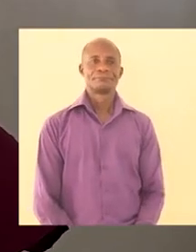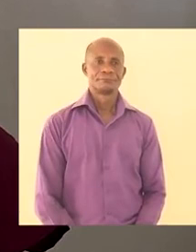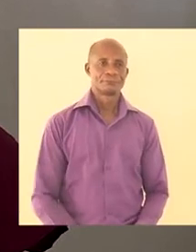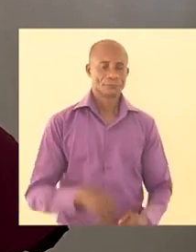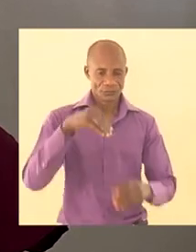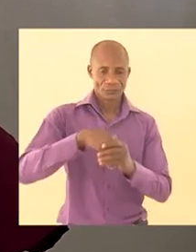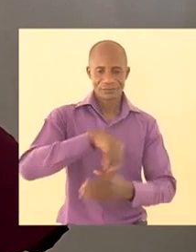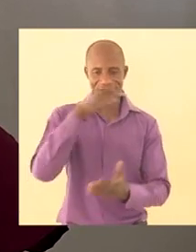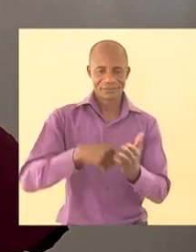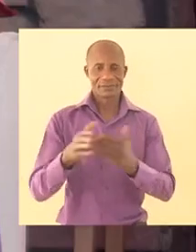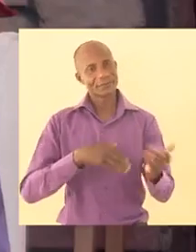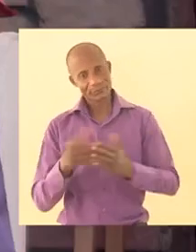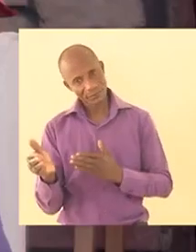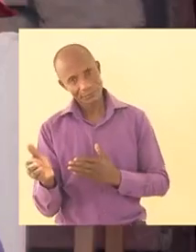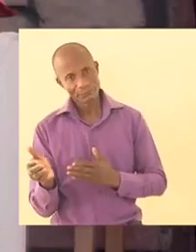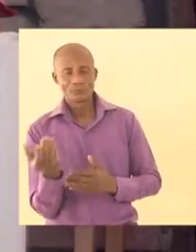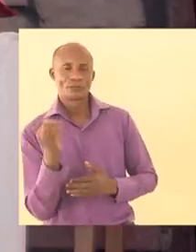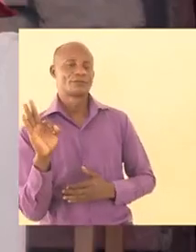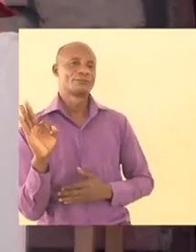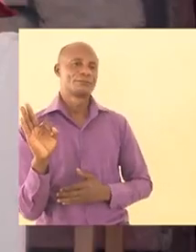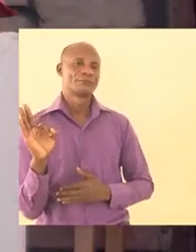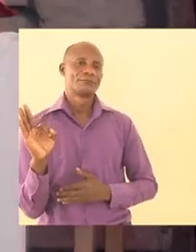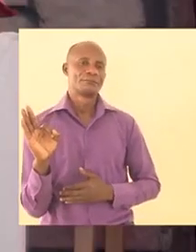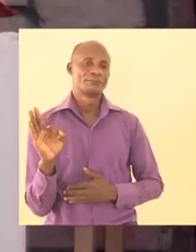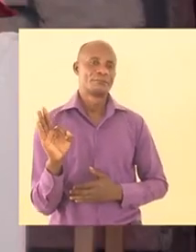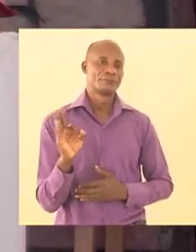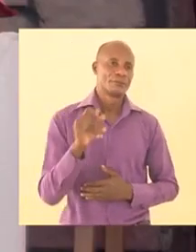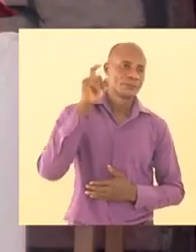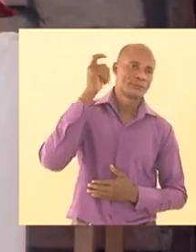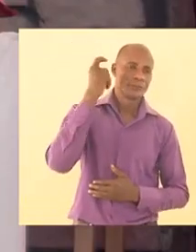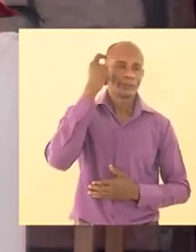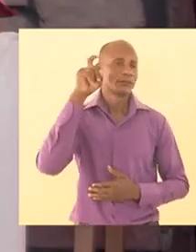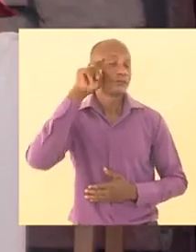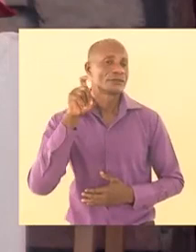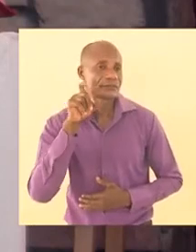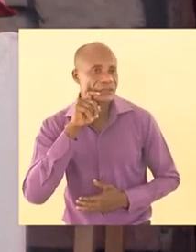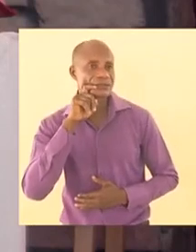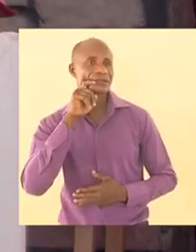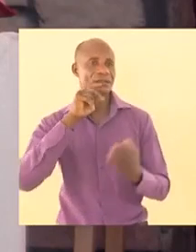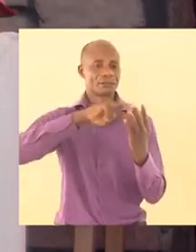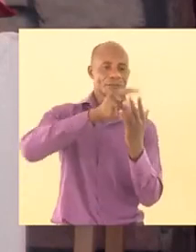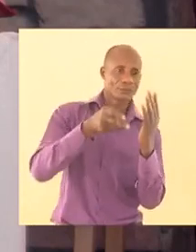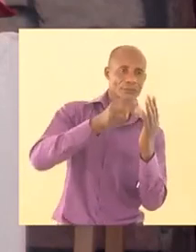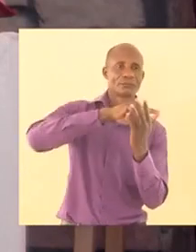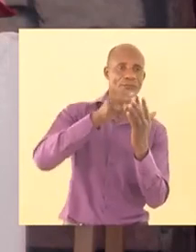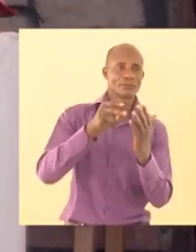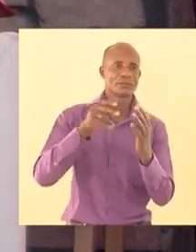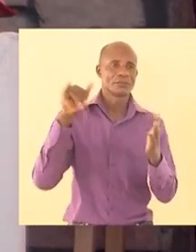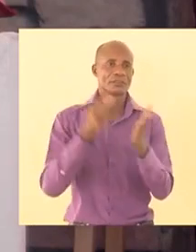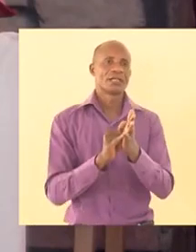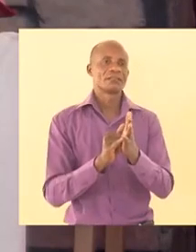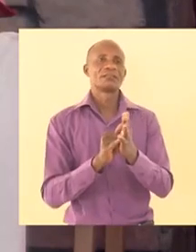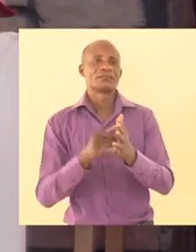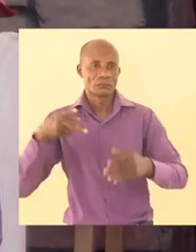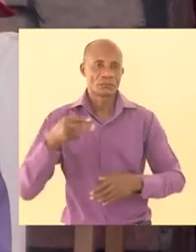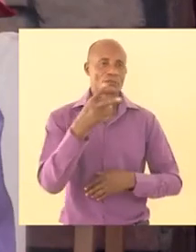On this matter of sexual promiscuity, I call it ravaging